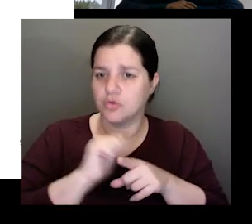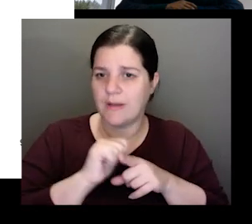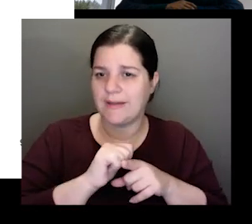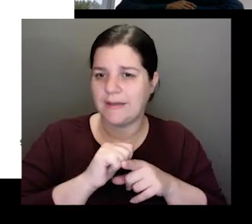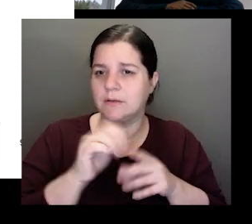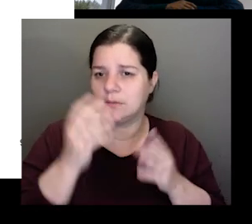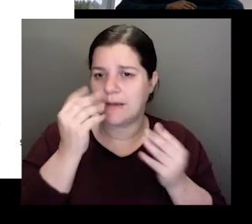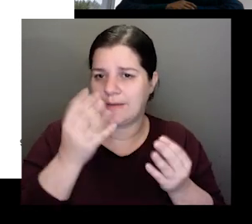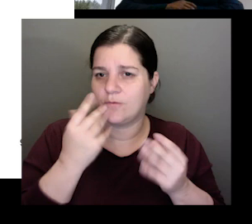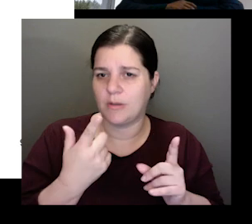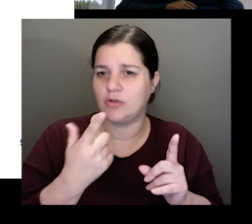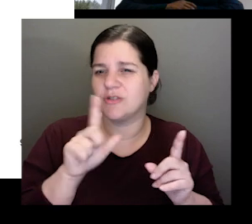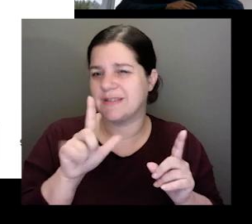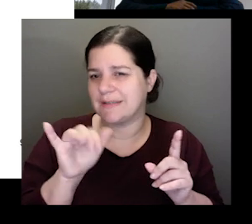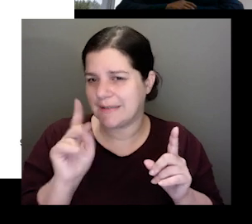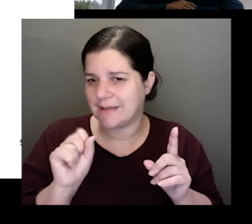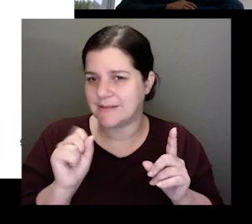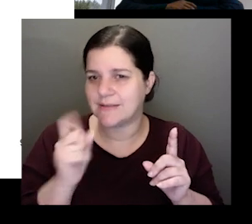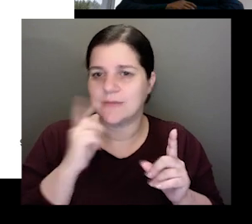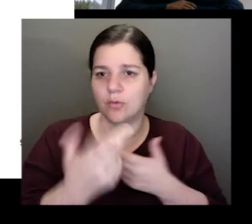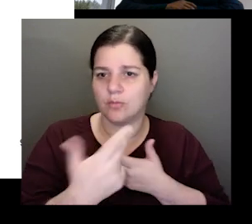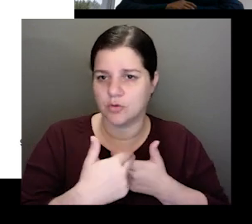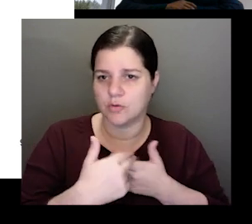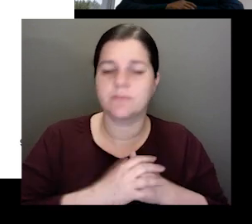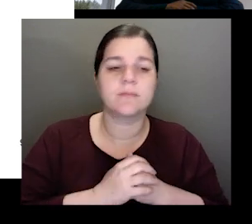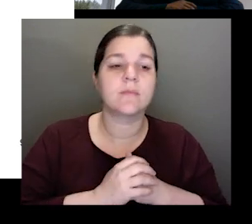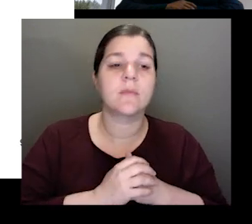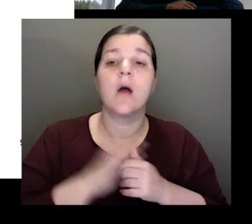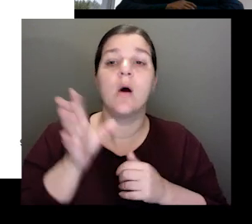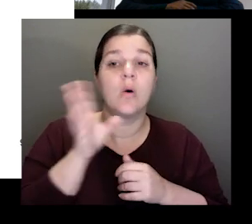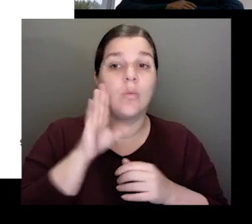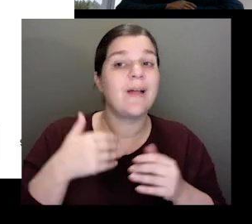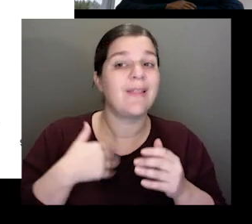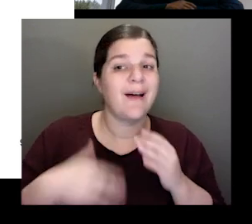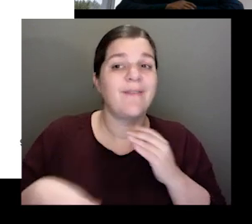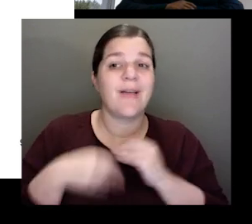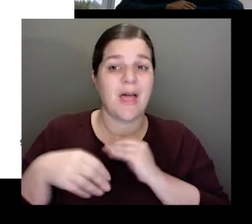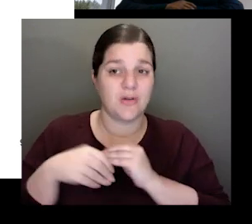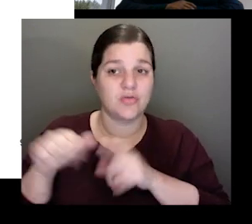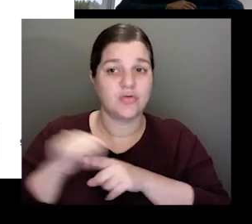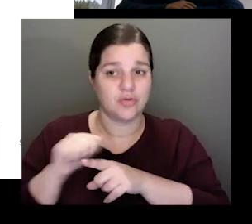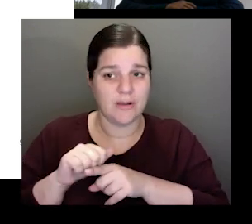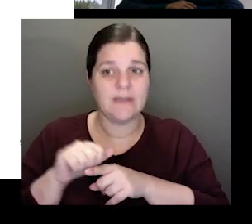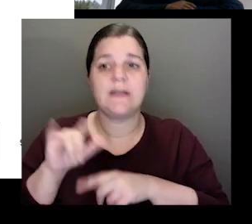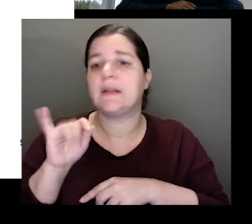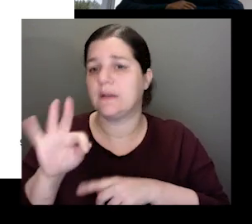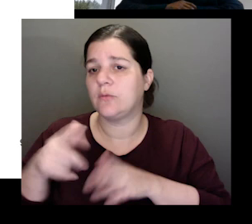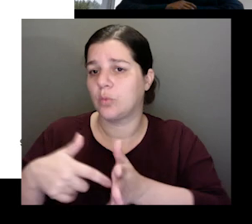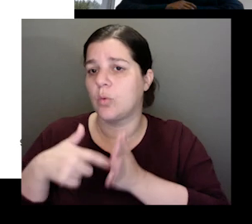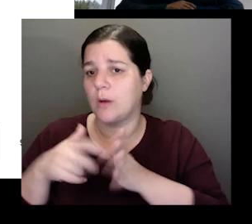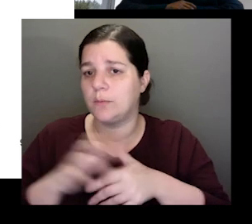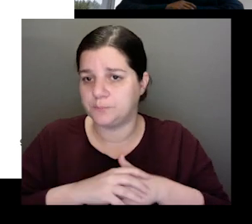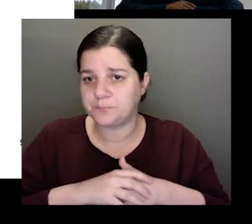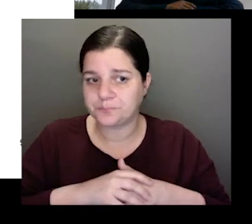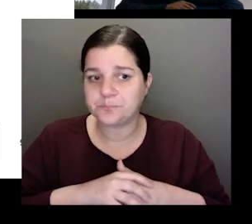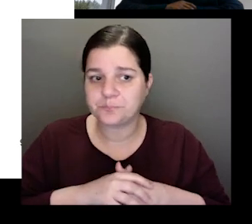their attendance. Additional training sessions will be provided as required. Thank you, Sean.